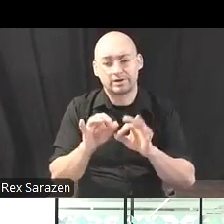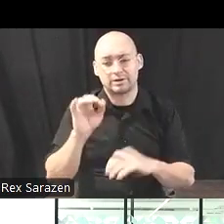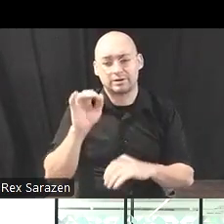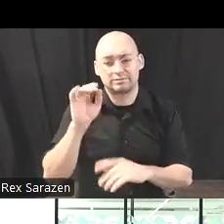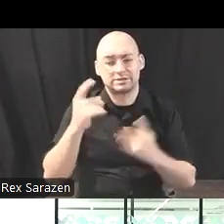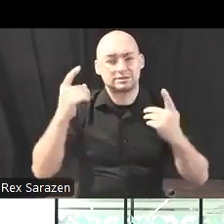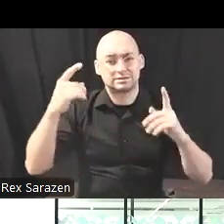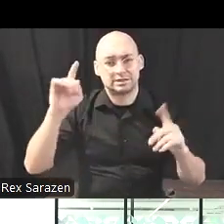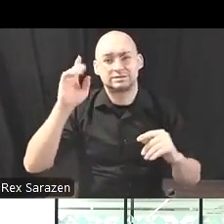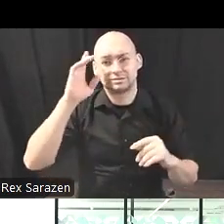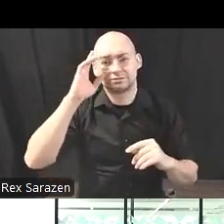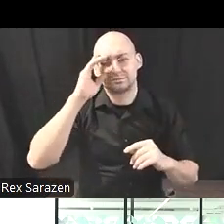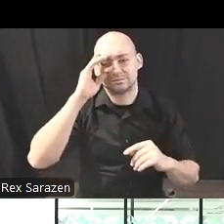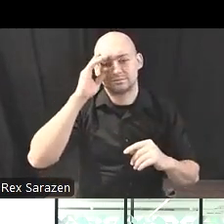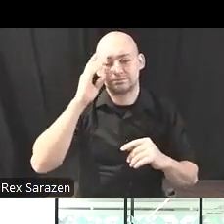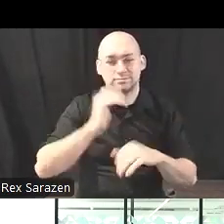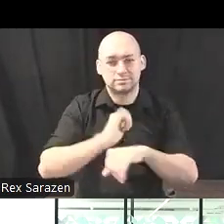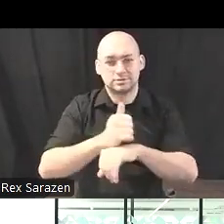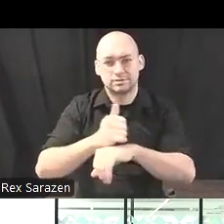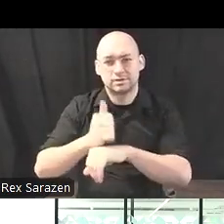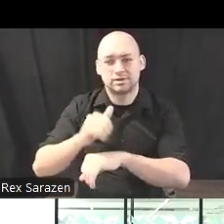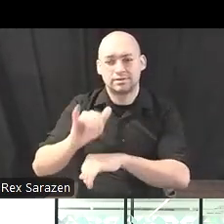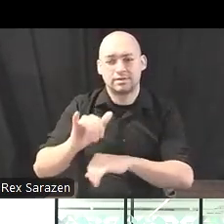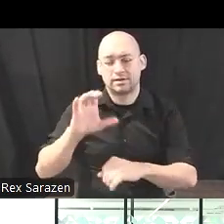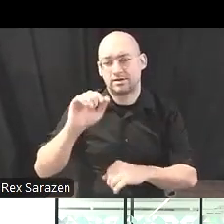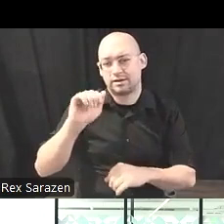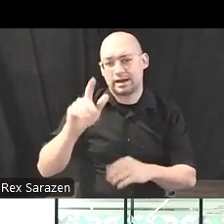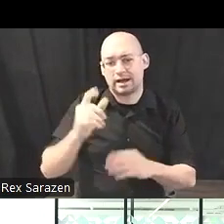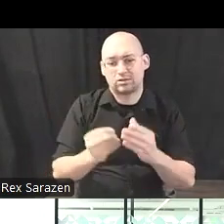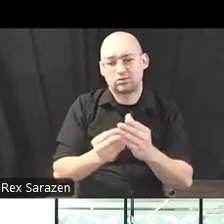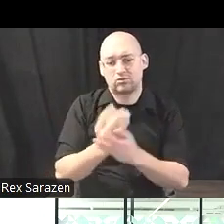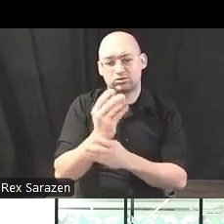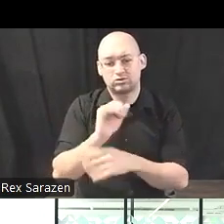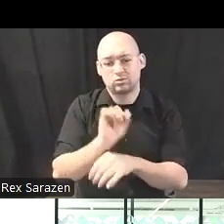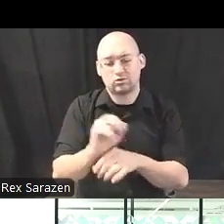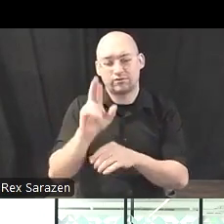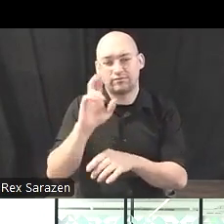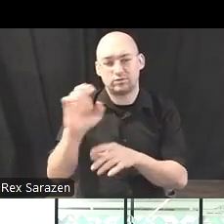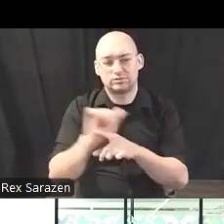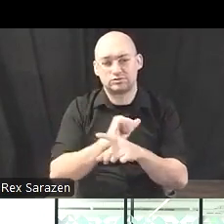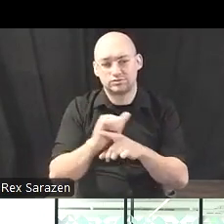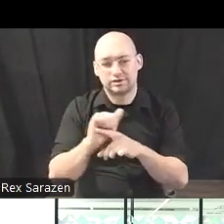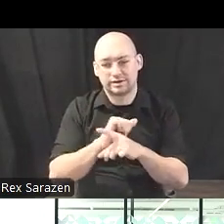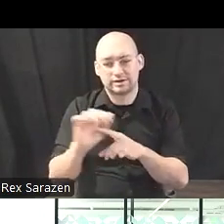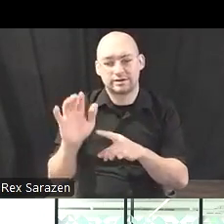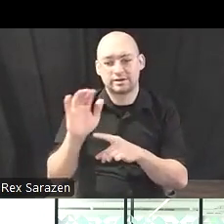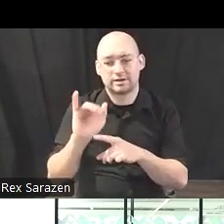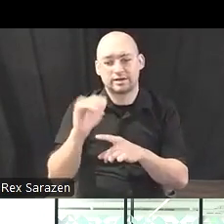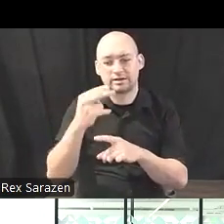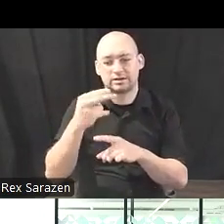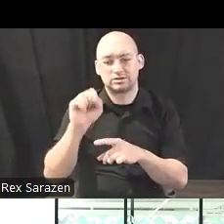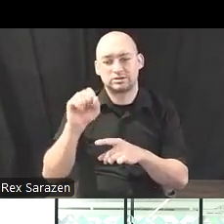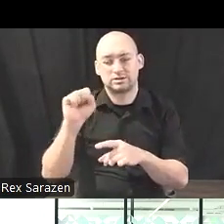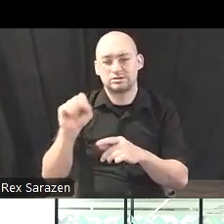successes with the implementation of both the Cal Grows Workforce Training Initiative and the IHSS Career